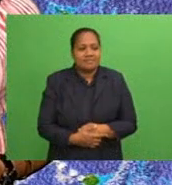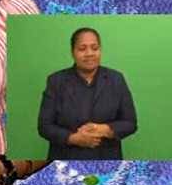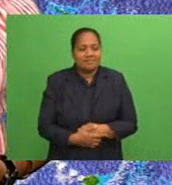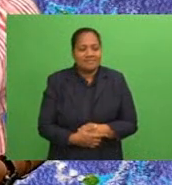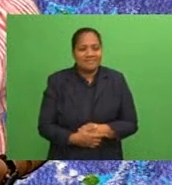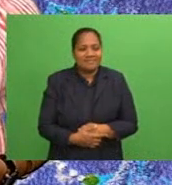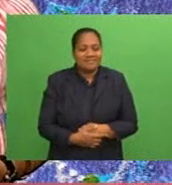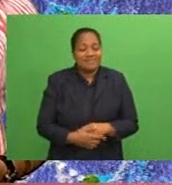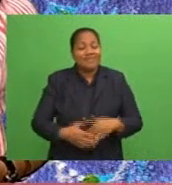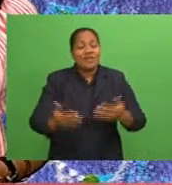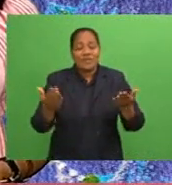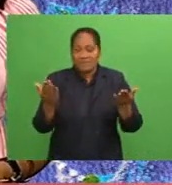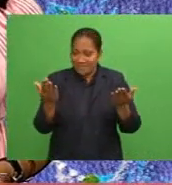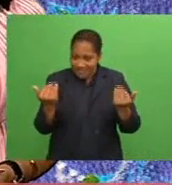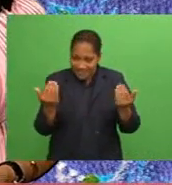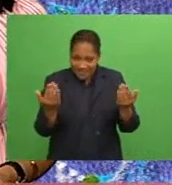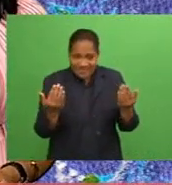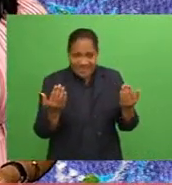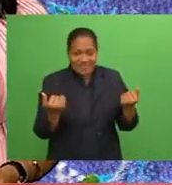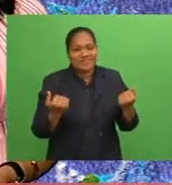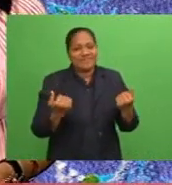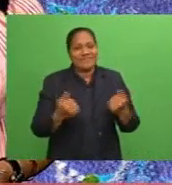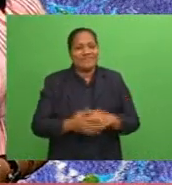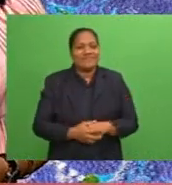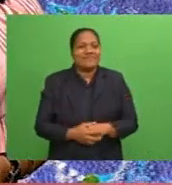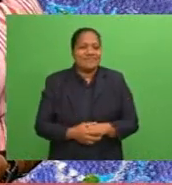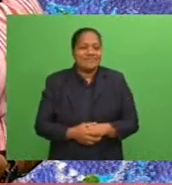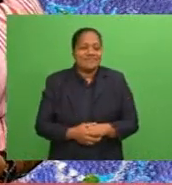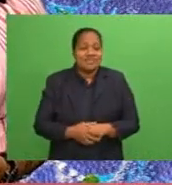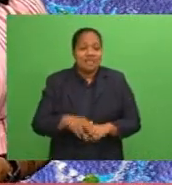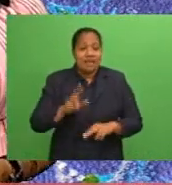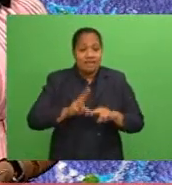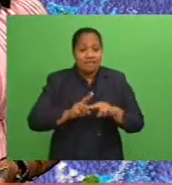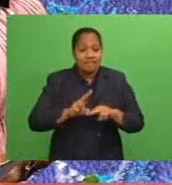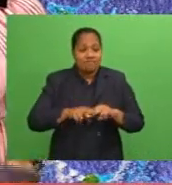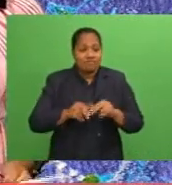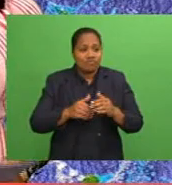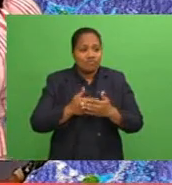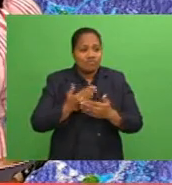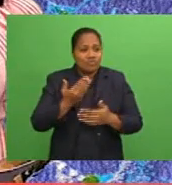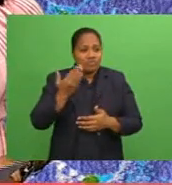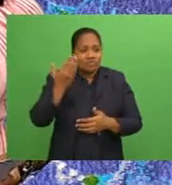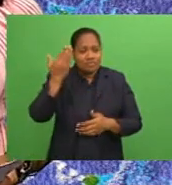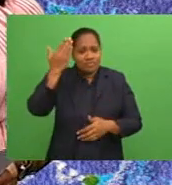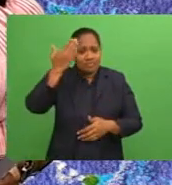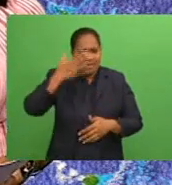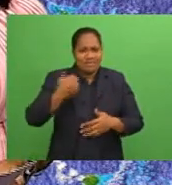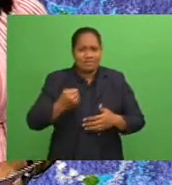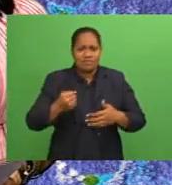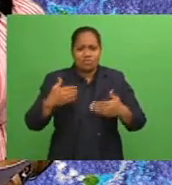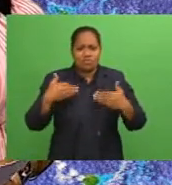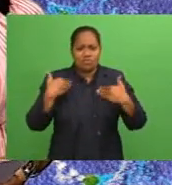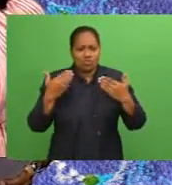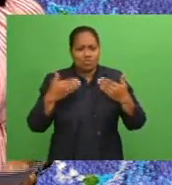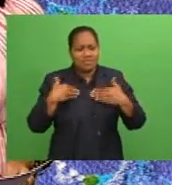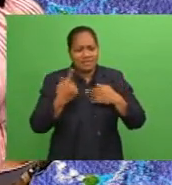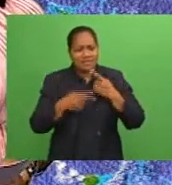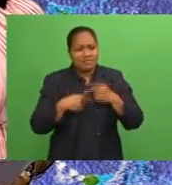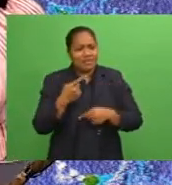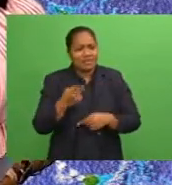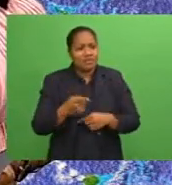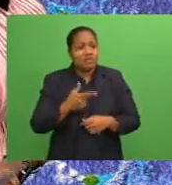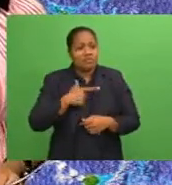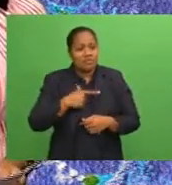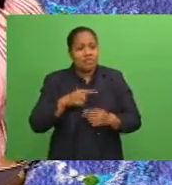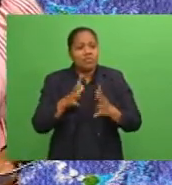Noya, and welcome to the Sun and Rain world. It's Friday Eve and there is so much joy about it because the weekend